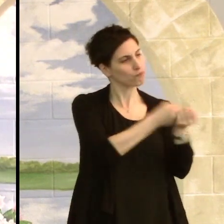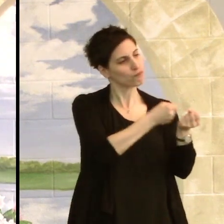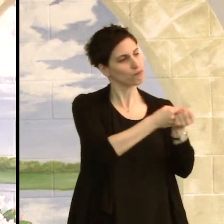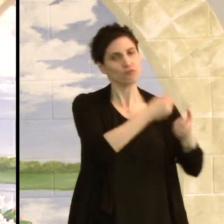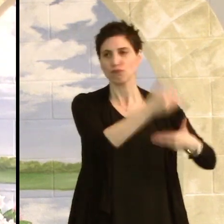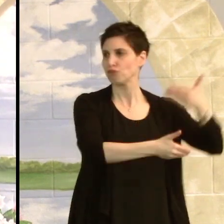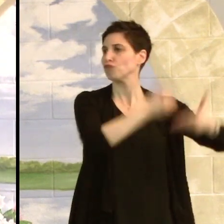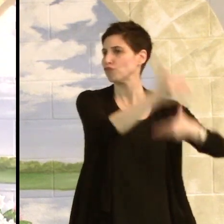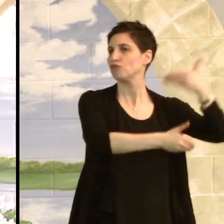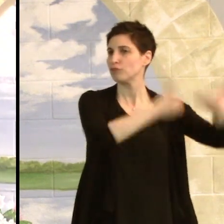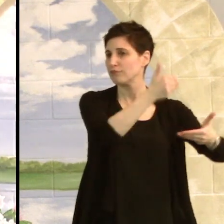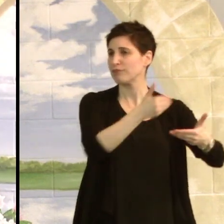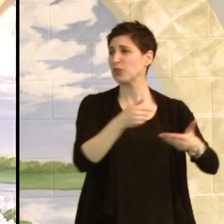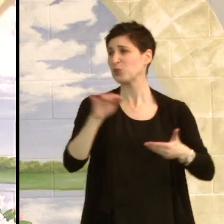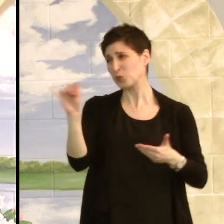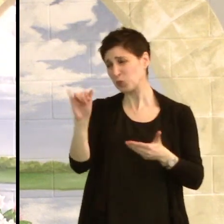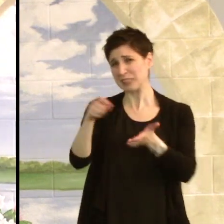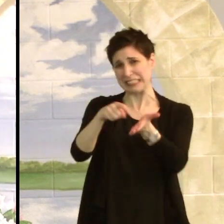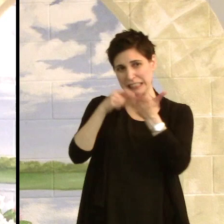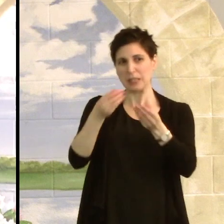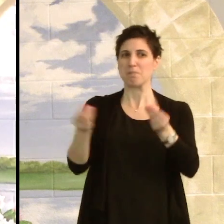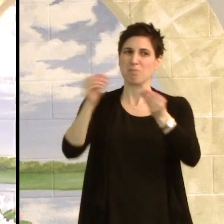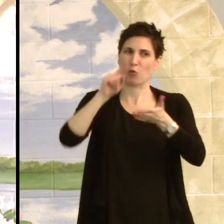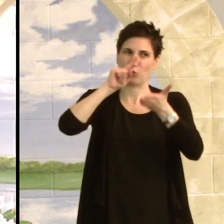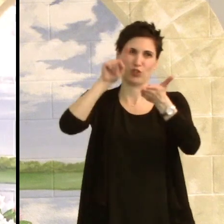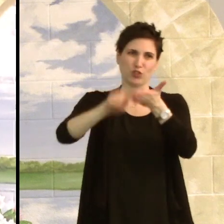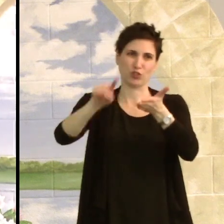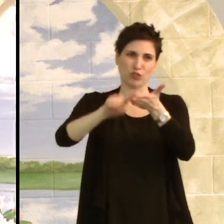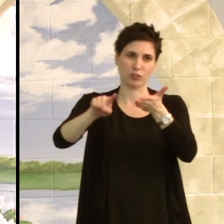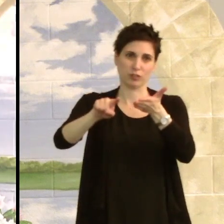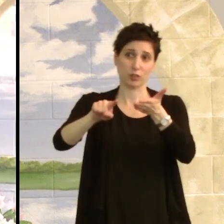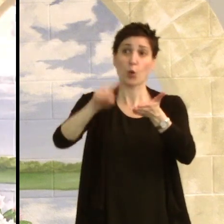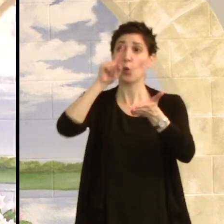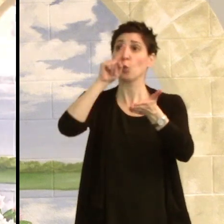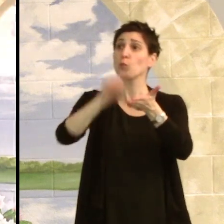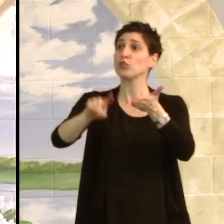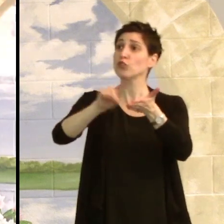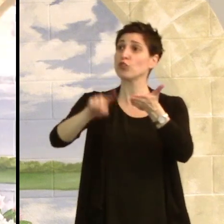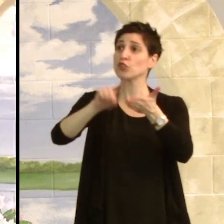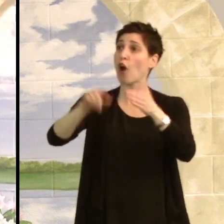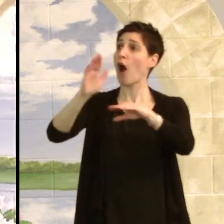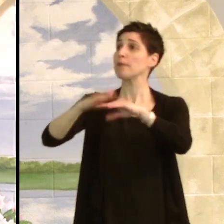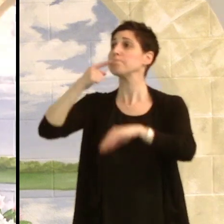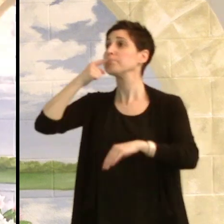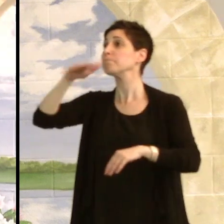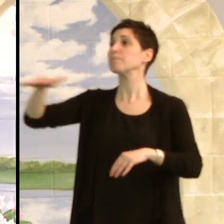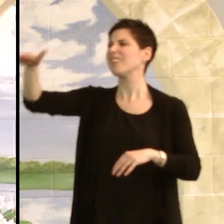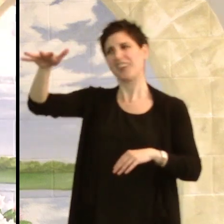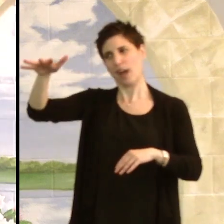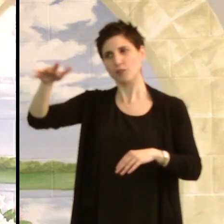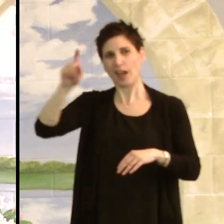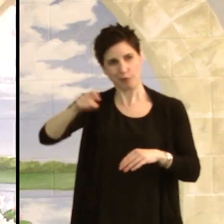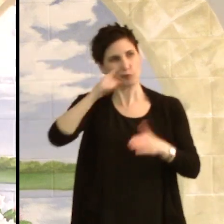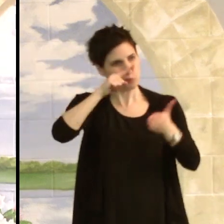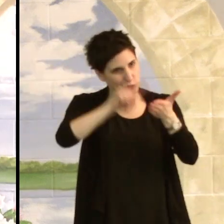need more research, and research that includes deaf seniors and their